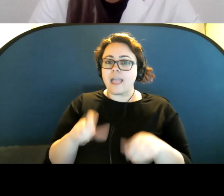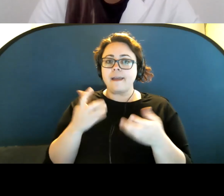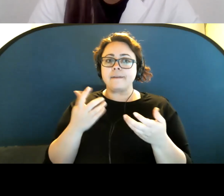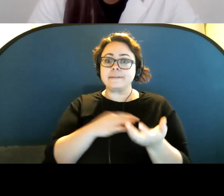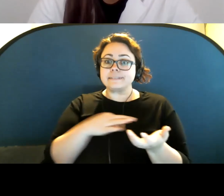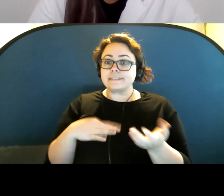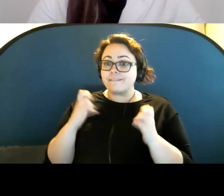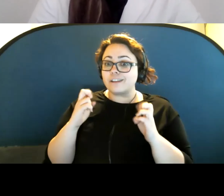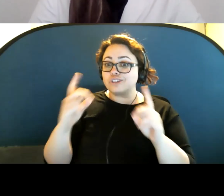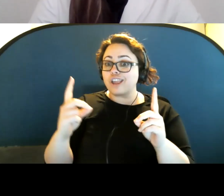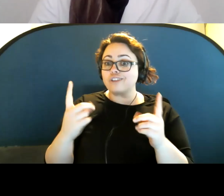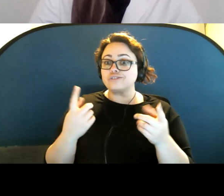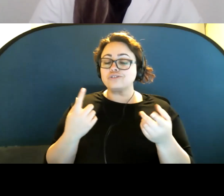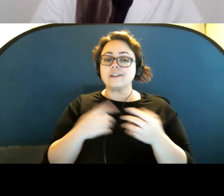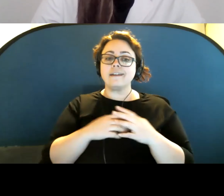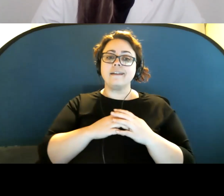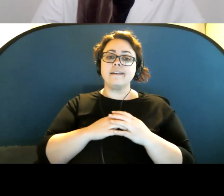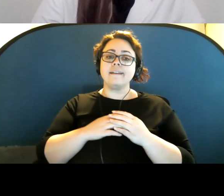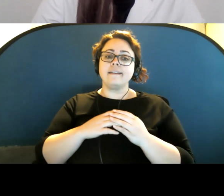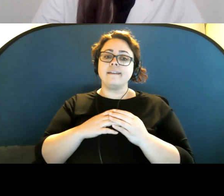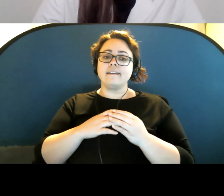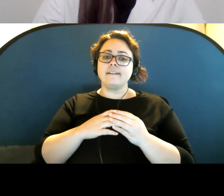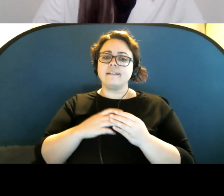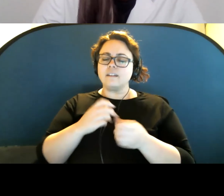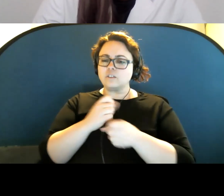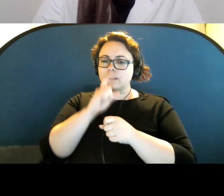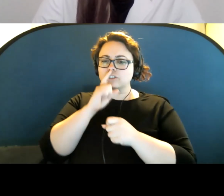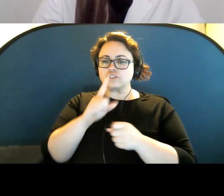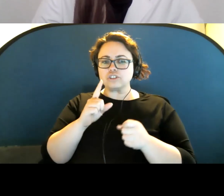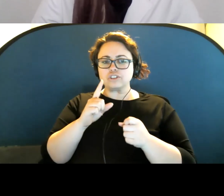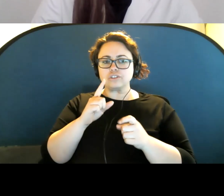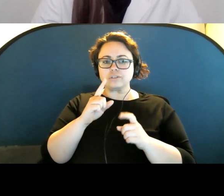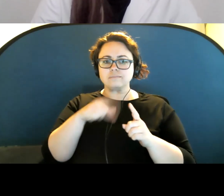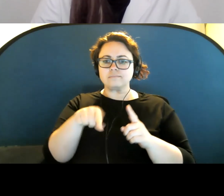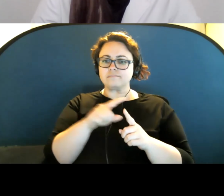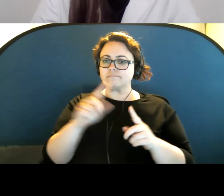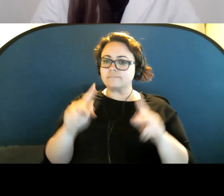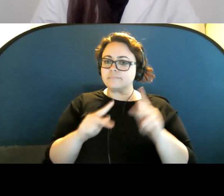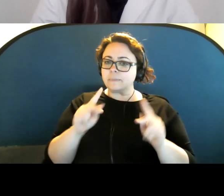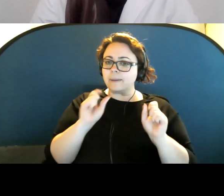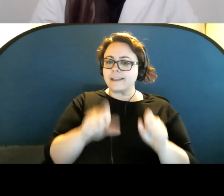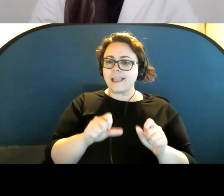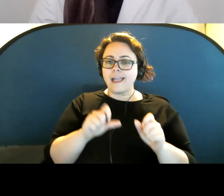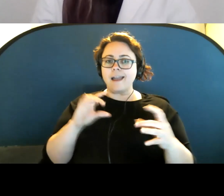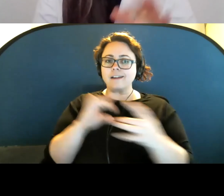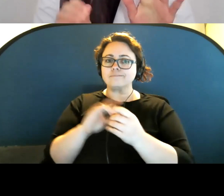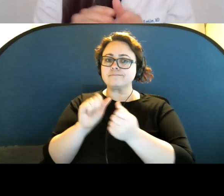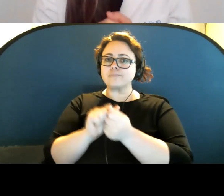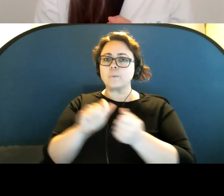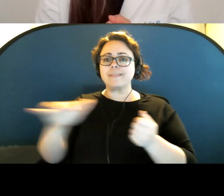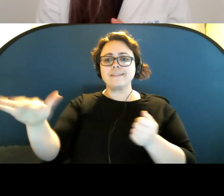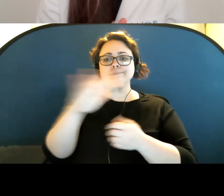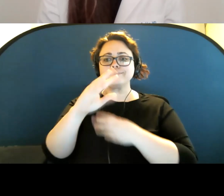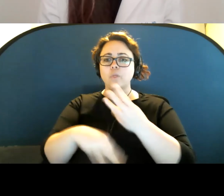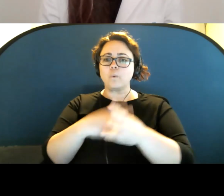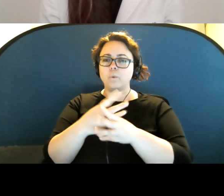we provide to help these elders connect with the outside world even during these difficult times? So I just want to